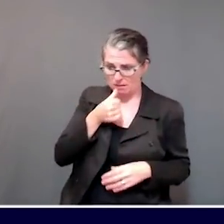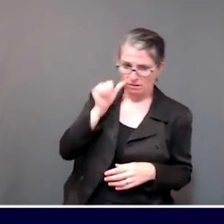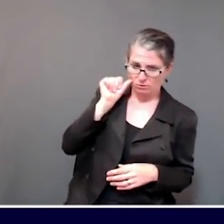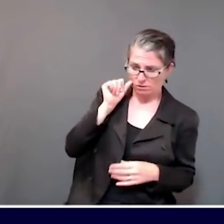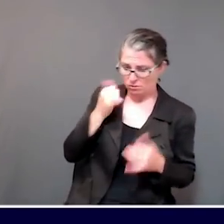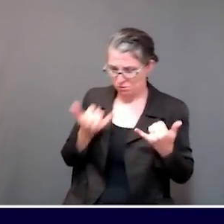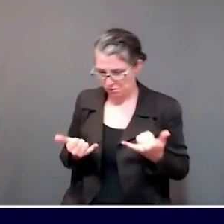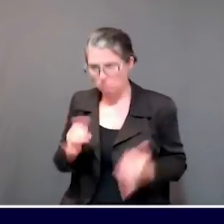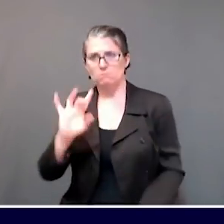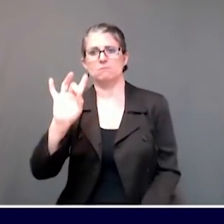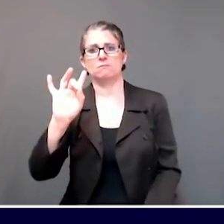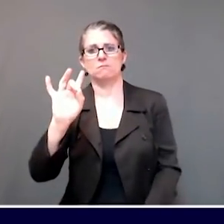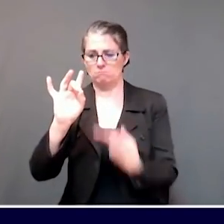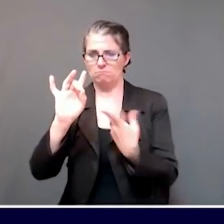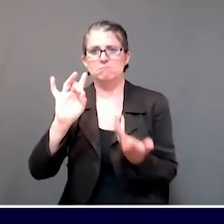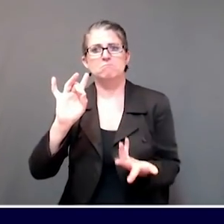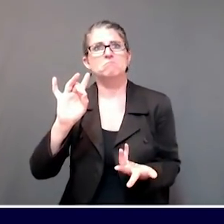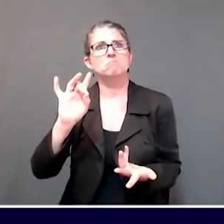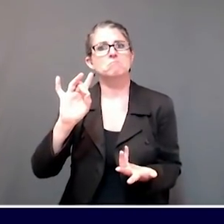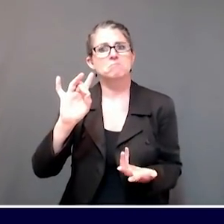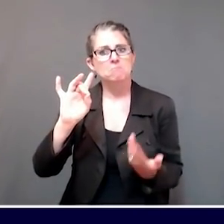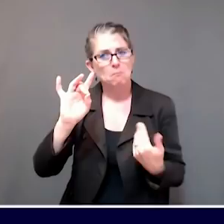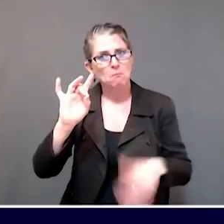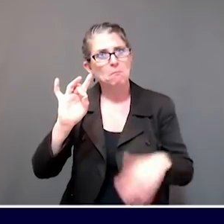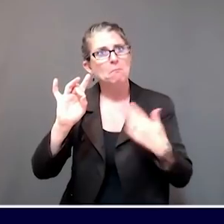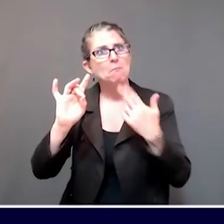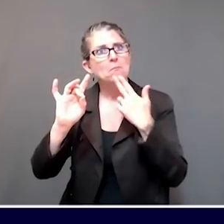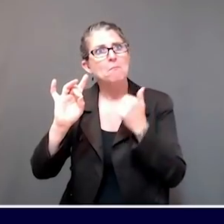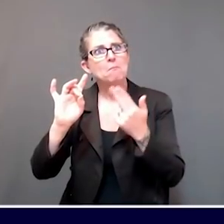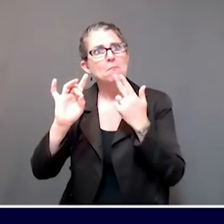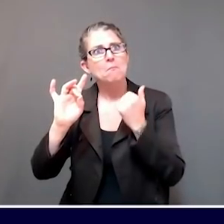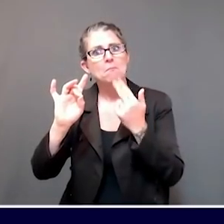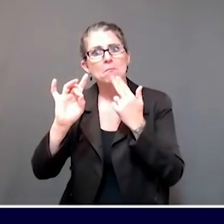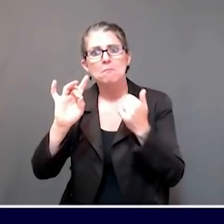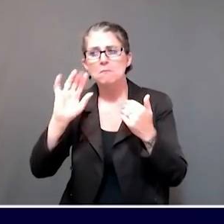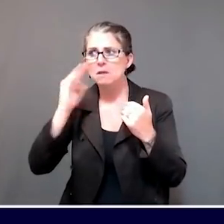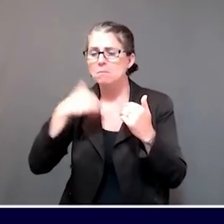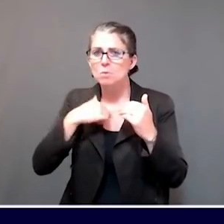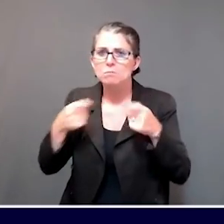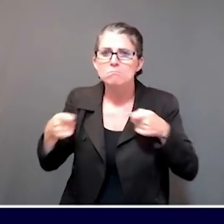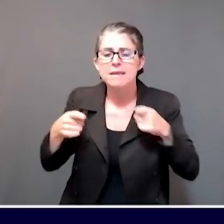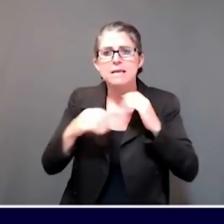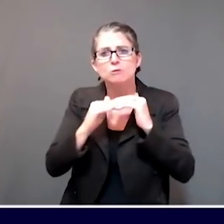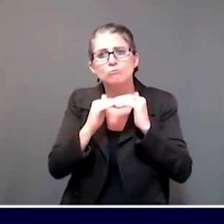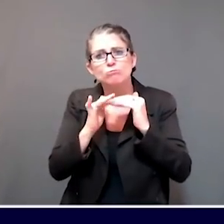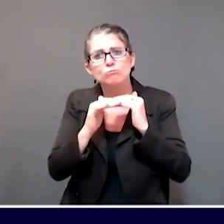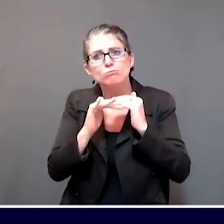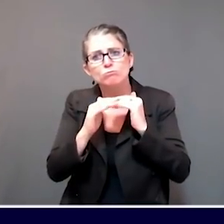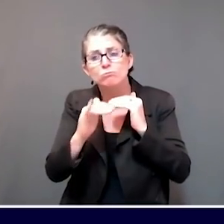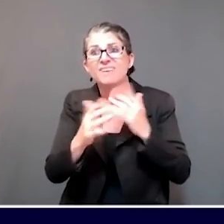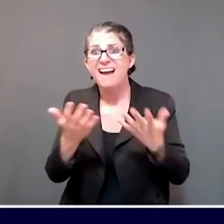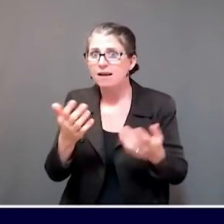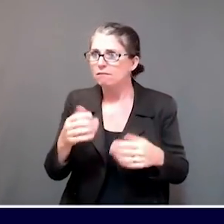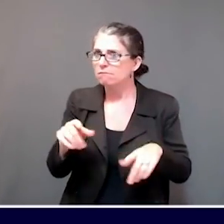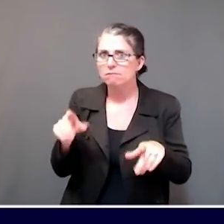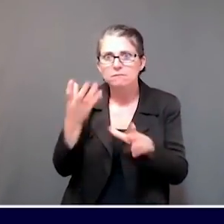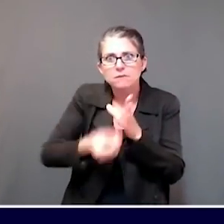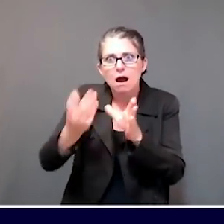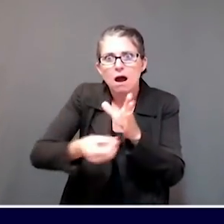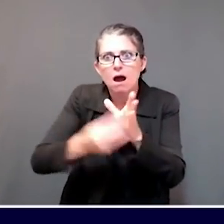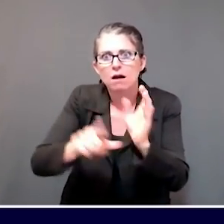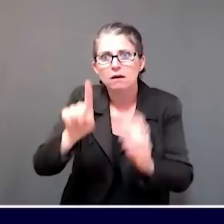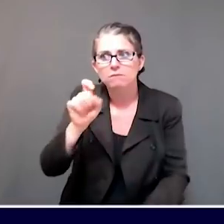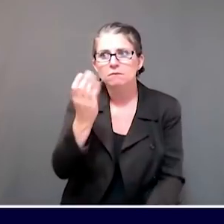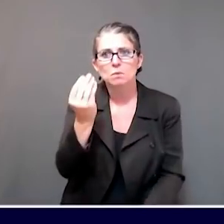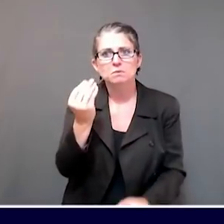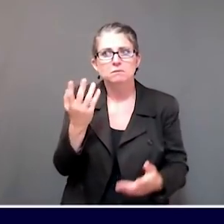cases, no additional deaths. Maine is also one of only 2 states that are now reporting a decline